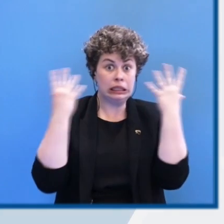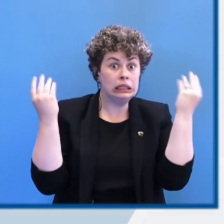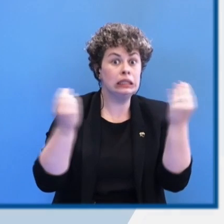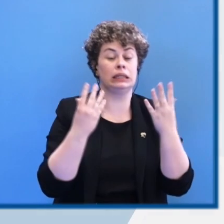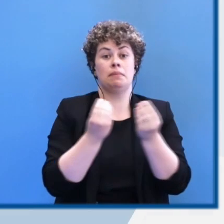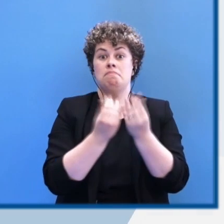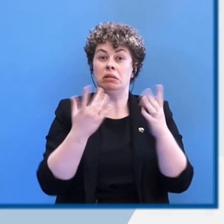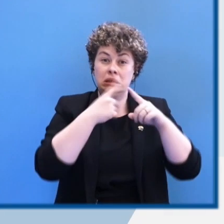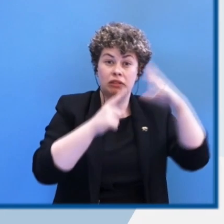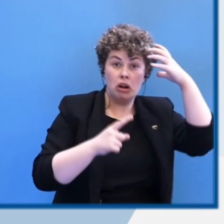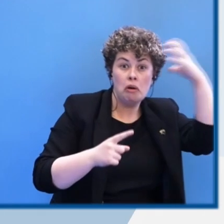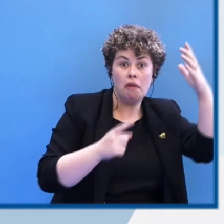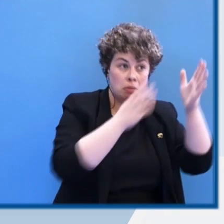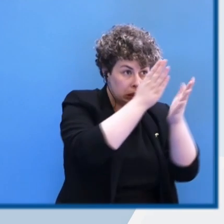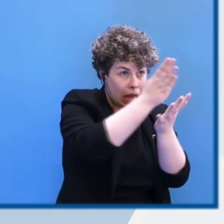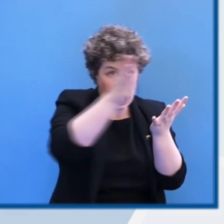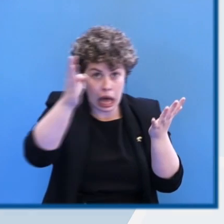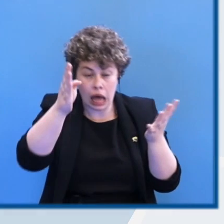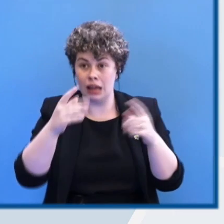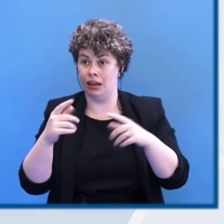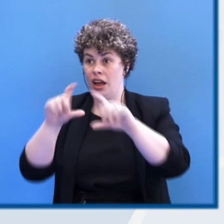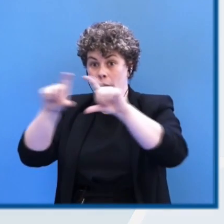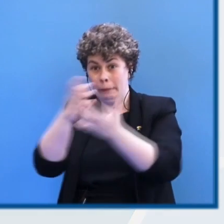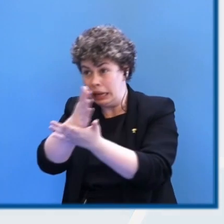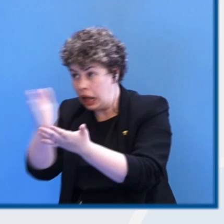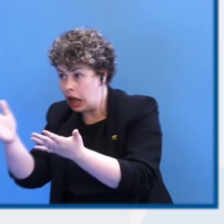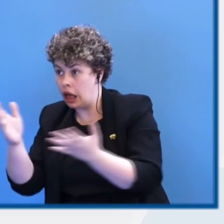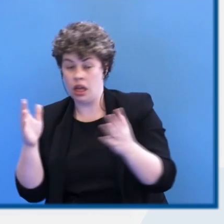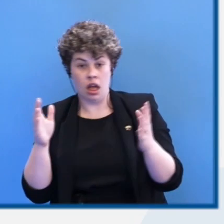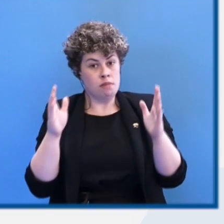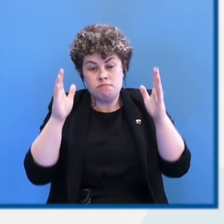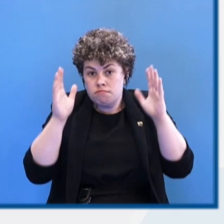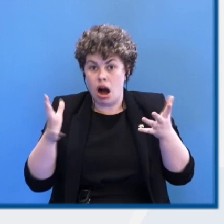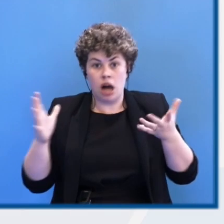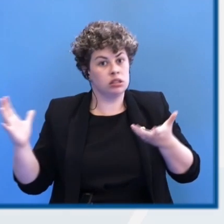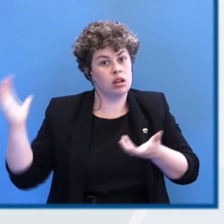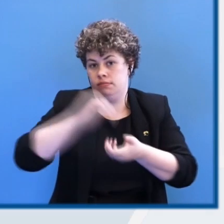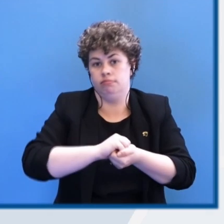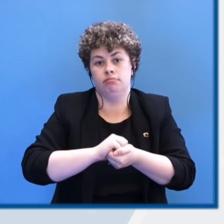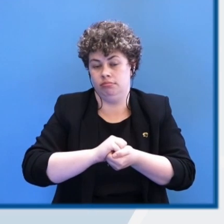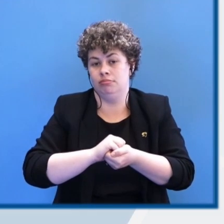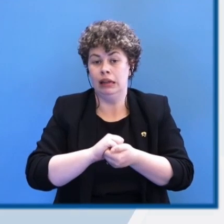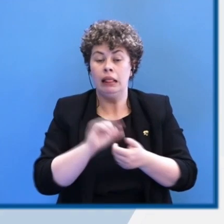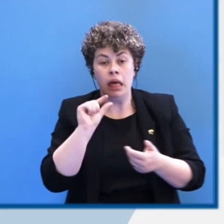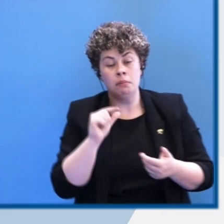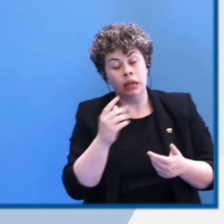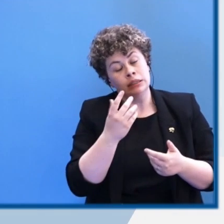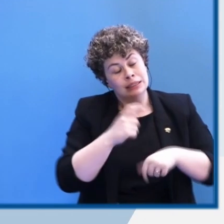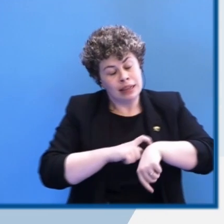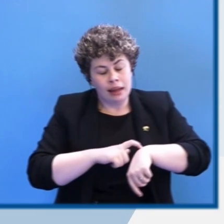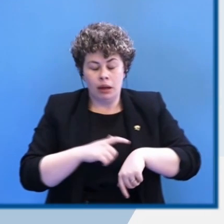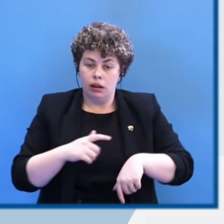multidiscipline, cross-risk cooperation is necessary, indispensable, sometimes tedious,